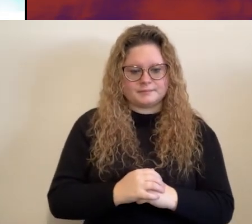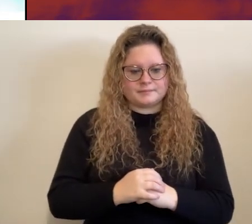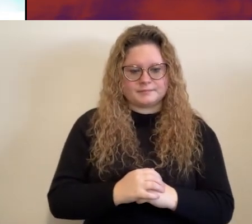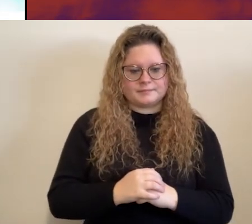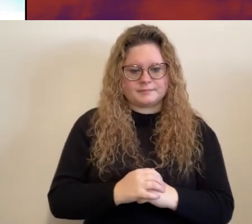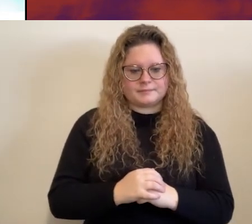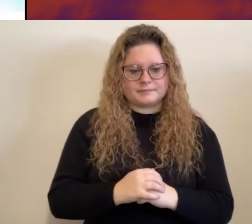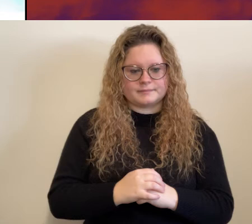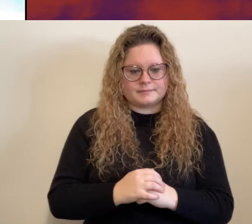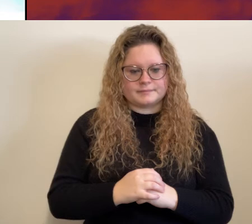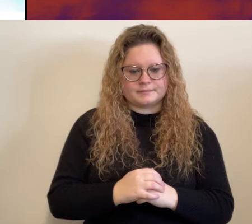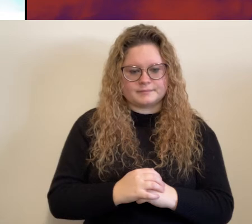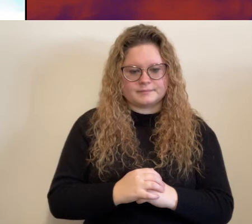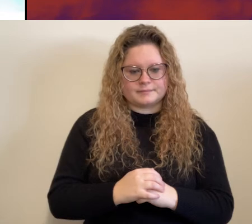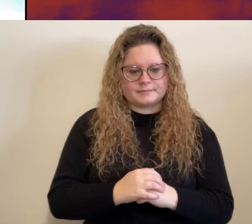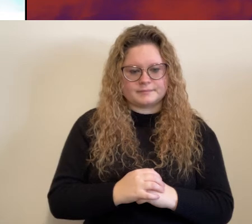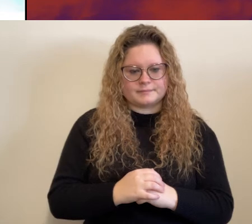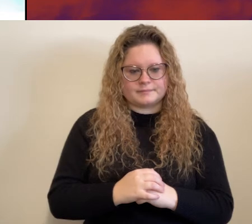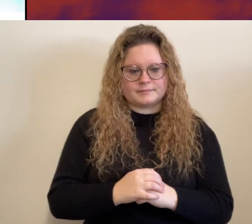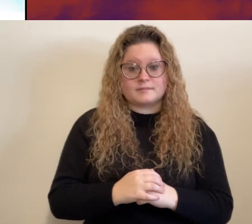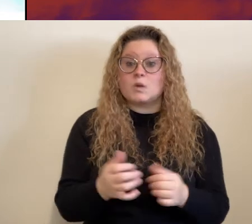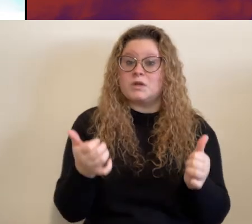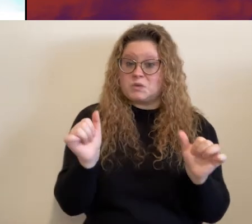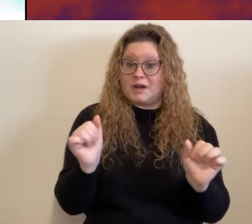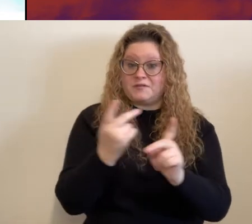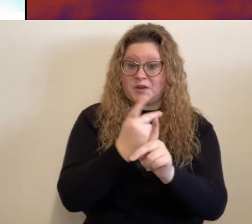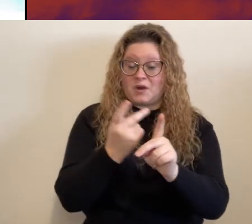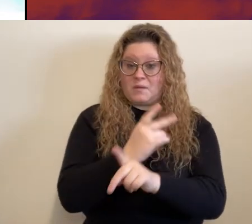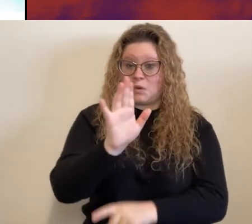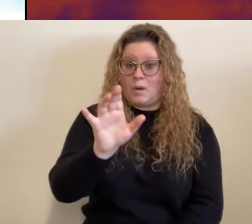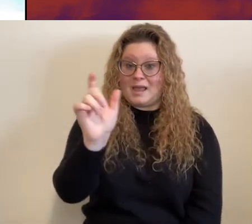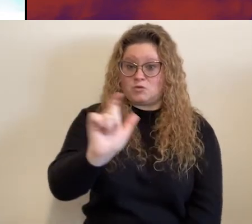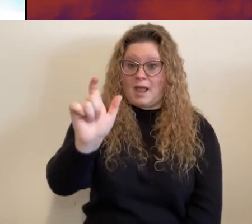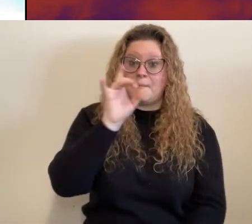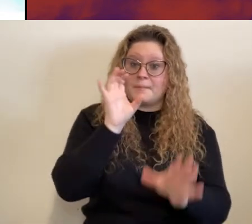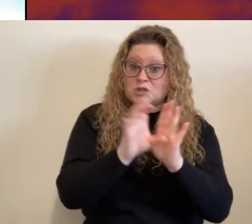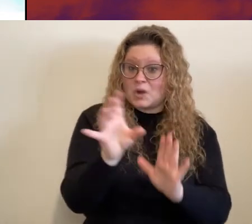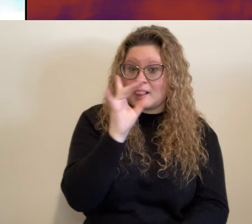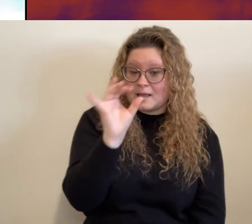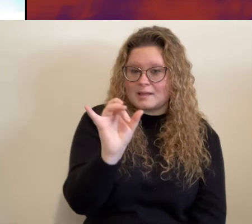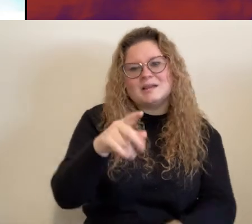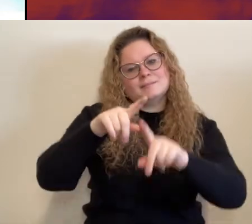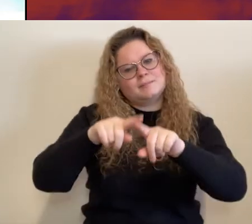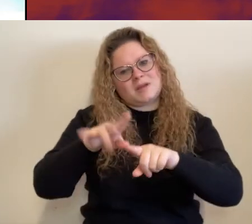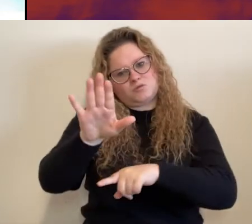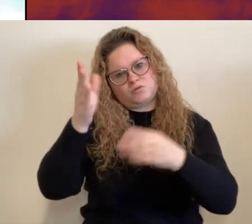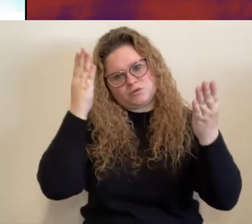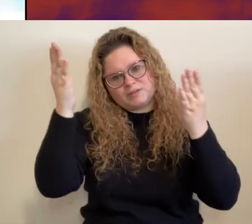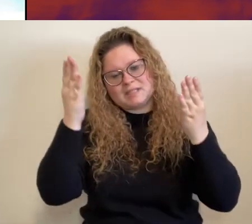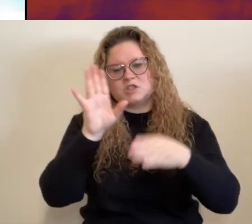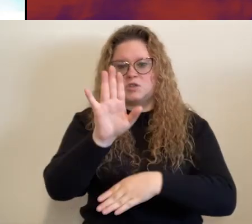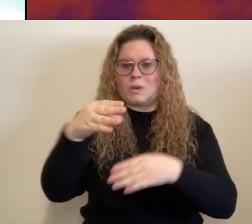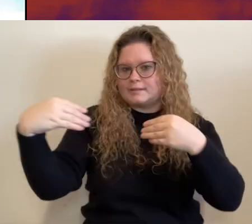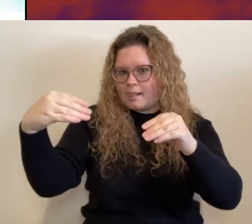your feed is going to look like, it's going to look different depending on obviously your product or service or what you're doing. But if you are going to be